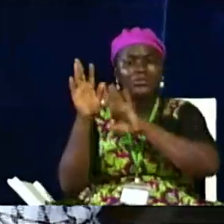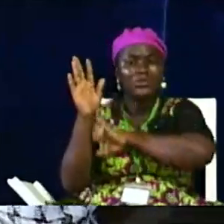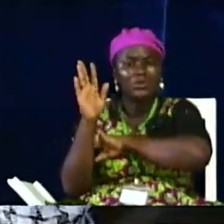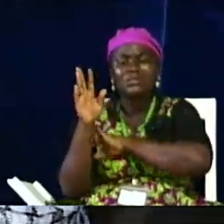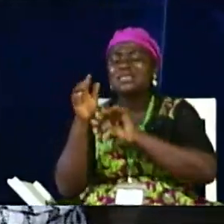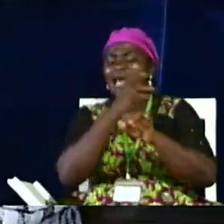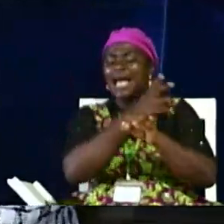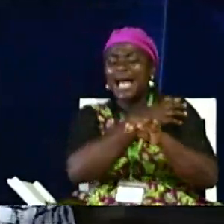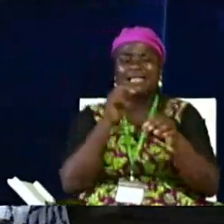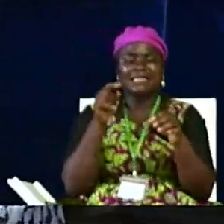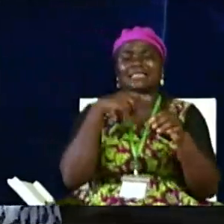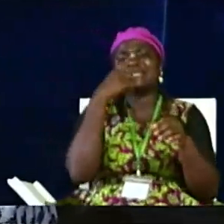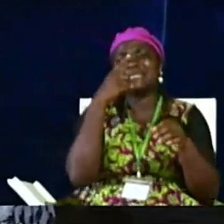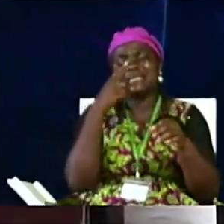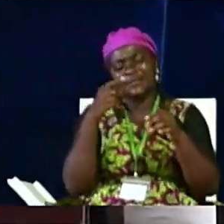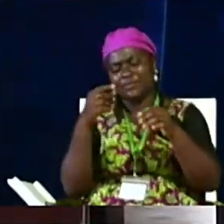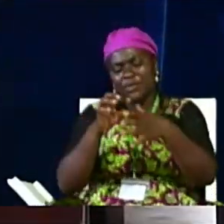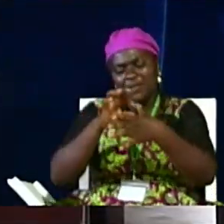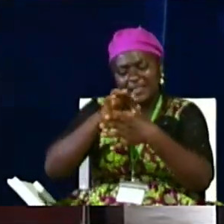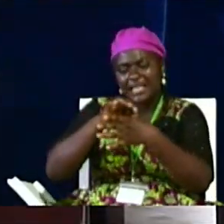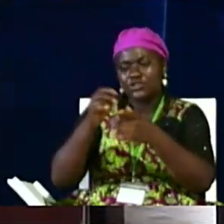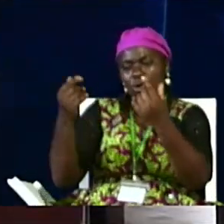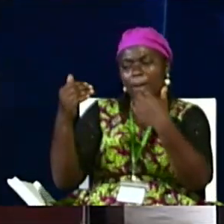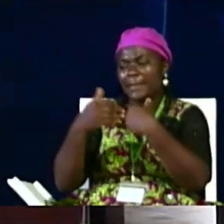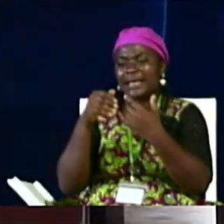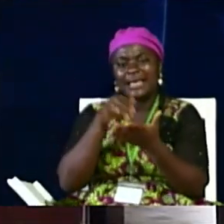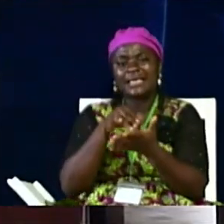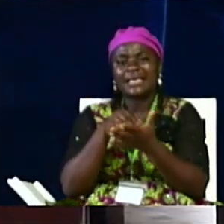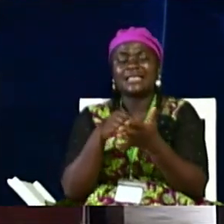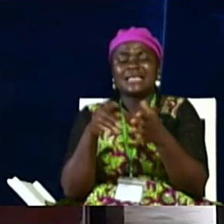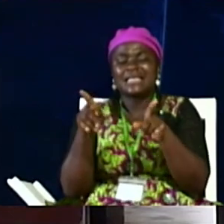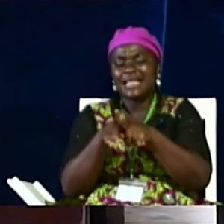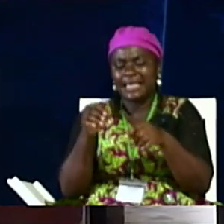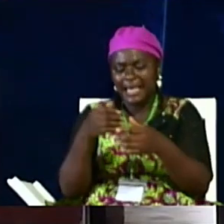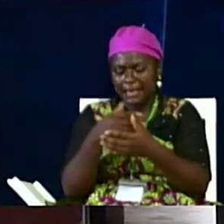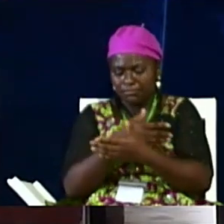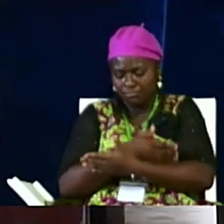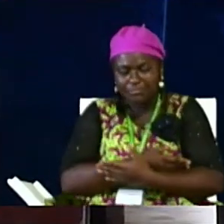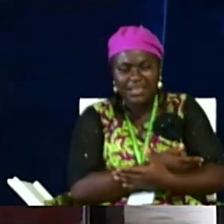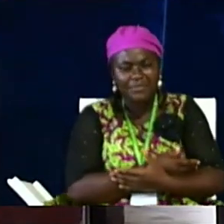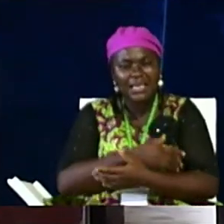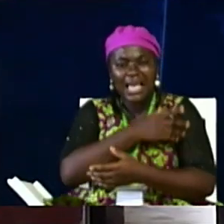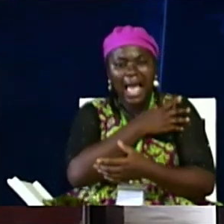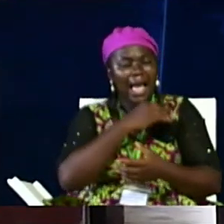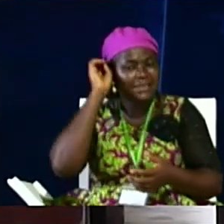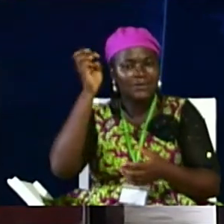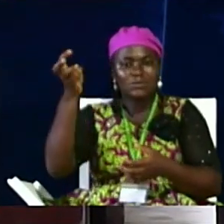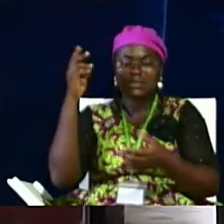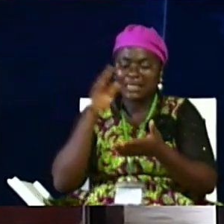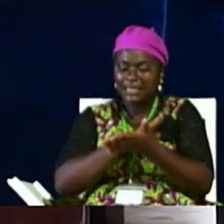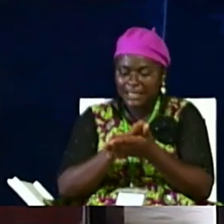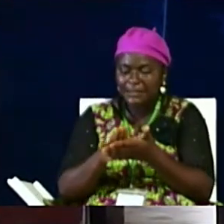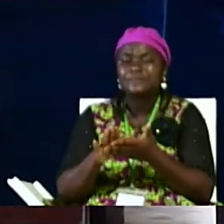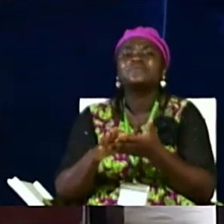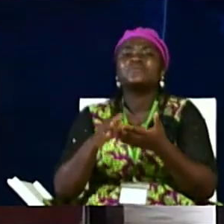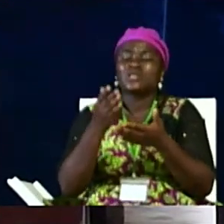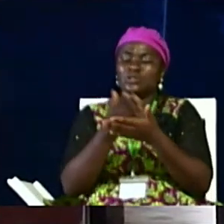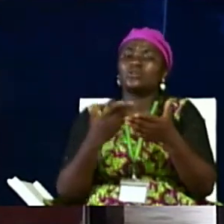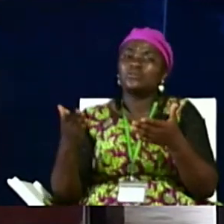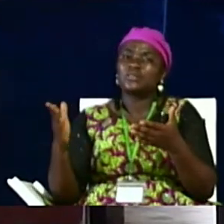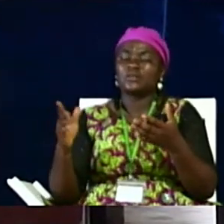a little child. And he was clean. Something